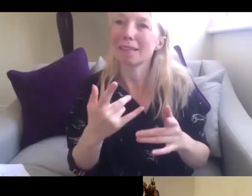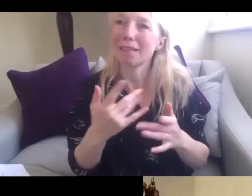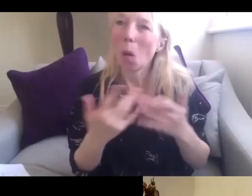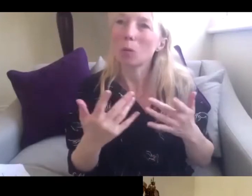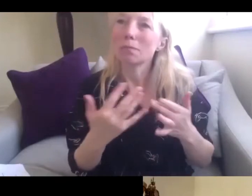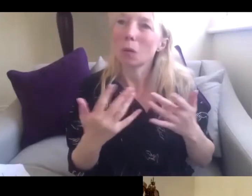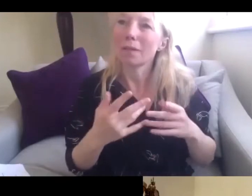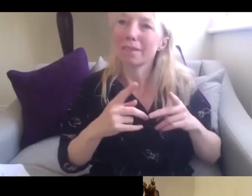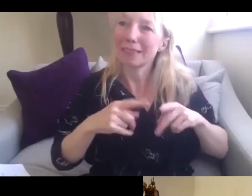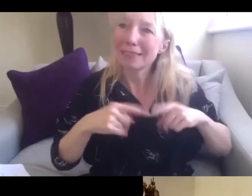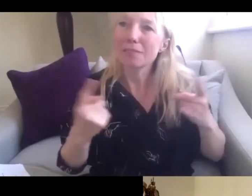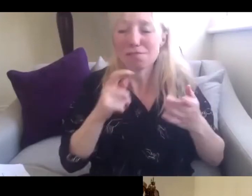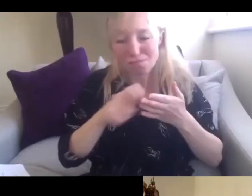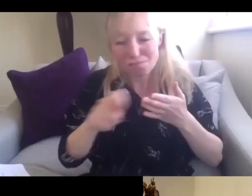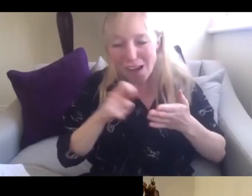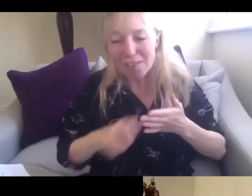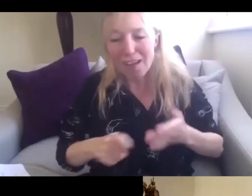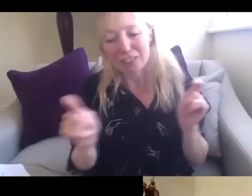why you wanted to write it? Yeah.